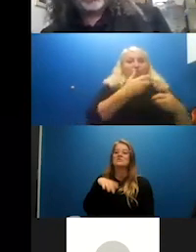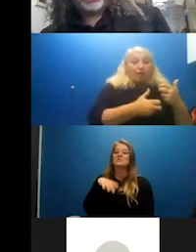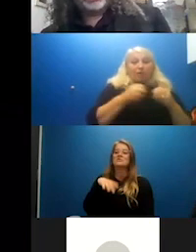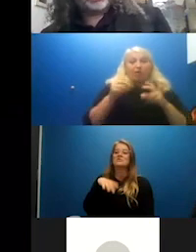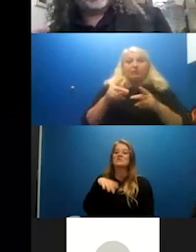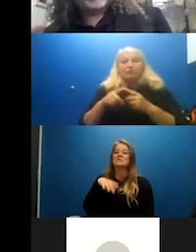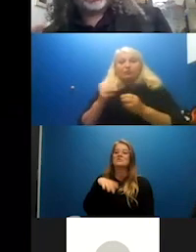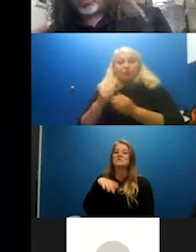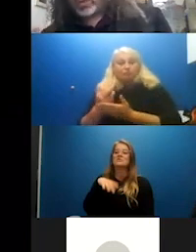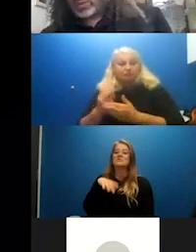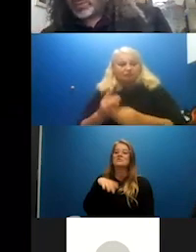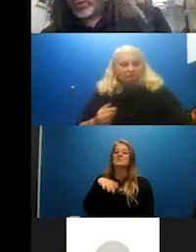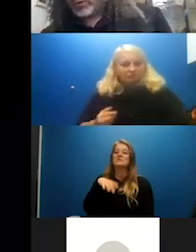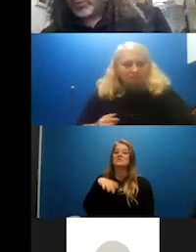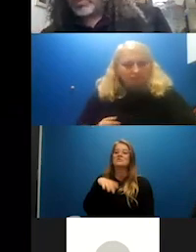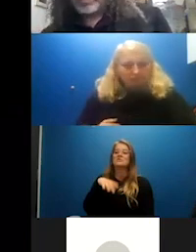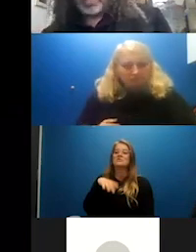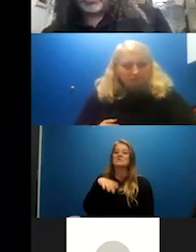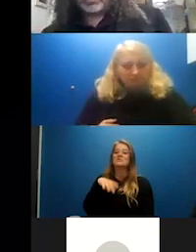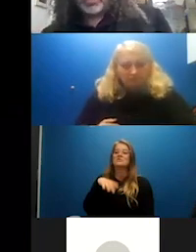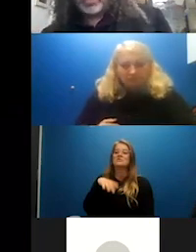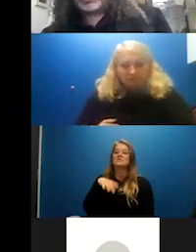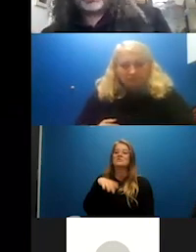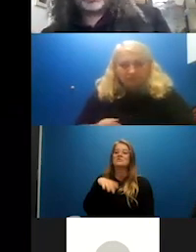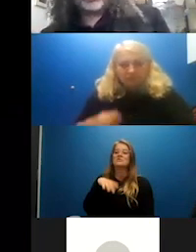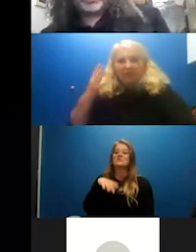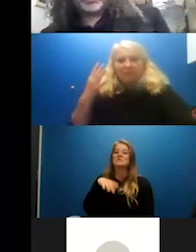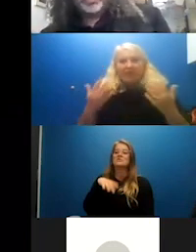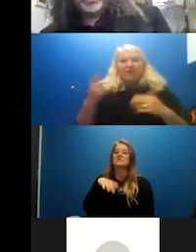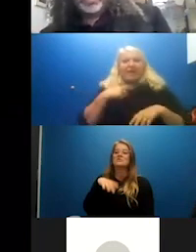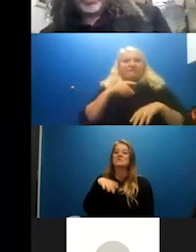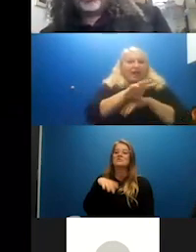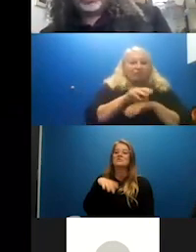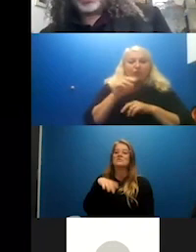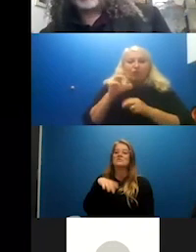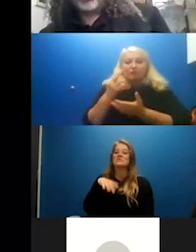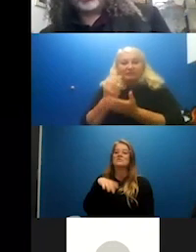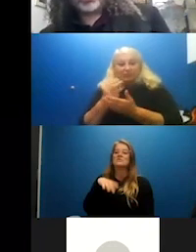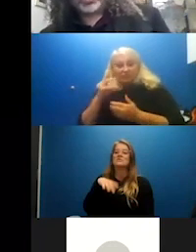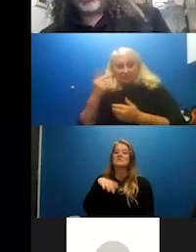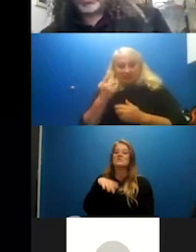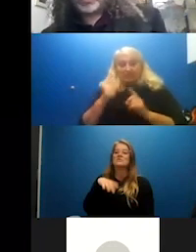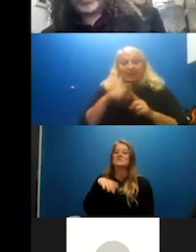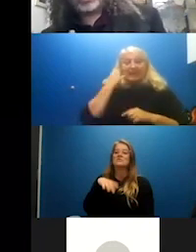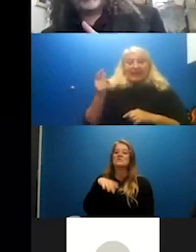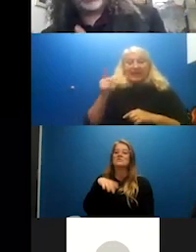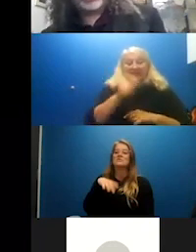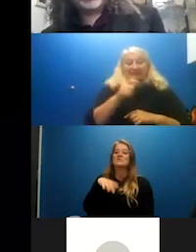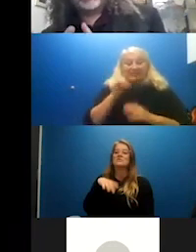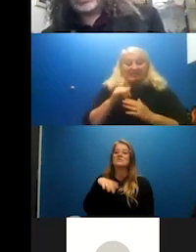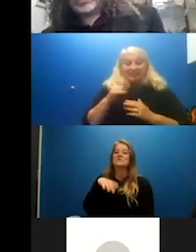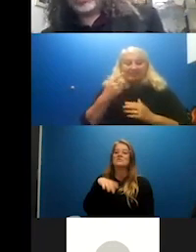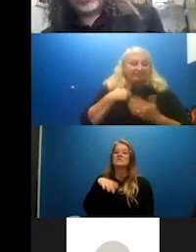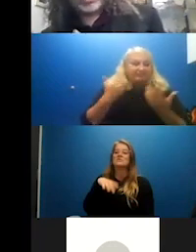may be a support group and maybe a counselor in a smaller community. However, if you ask about wellness resources, you've got grandparents, you've got